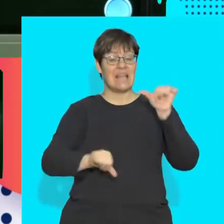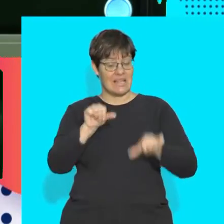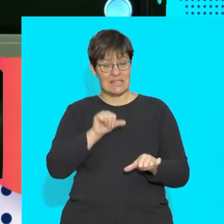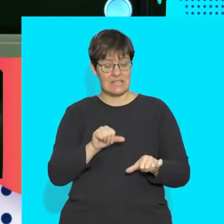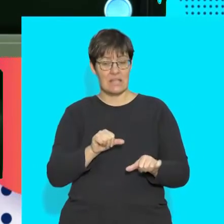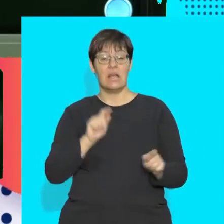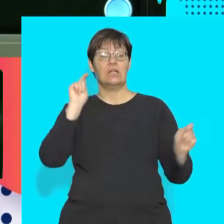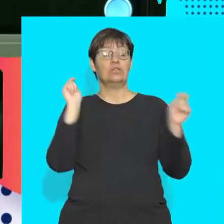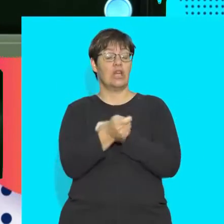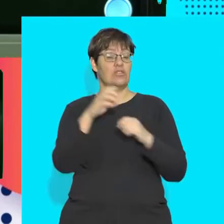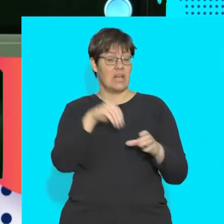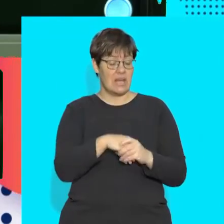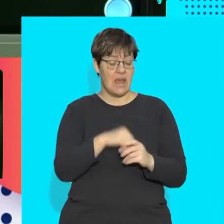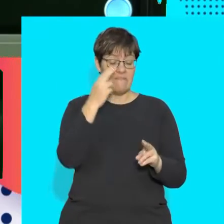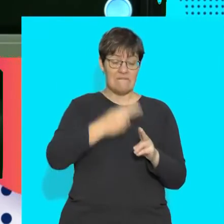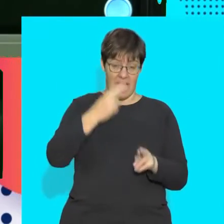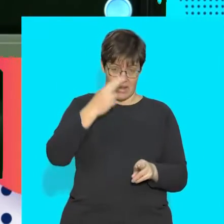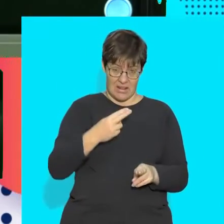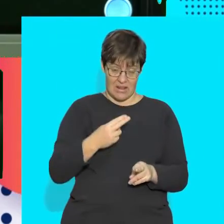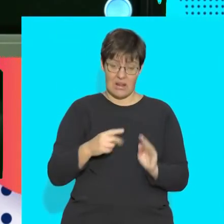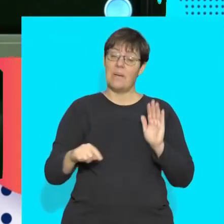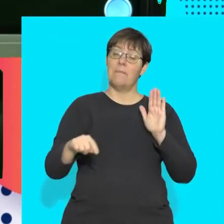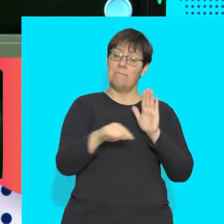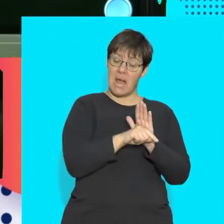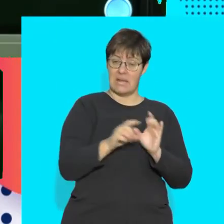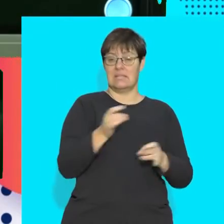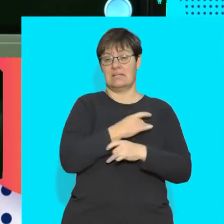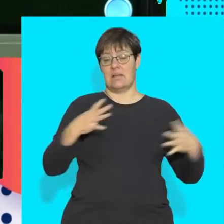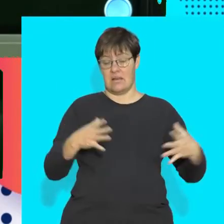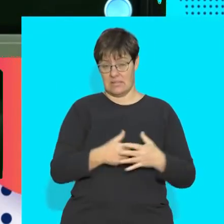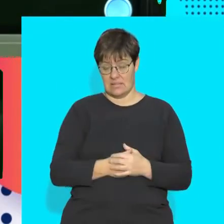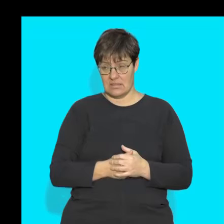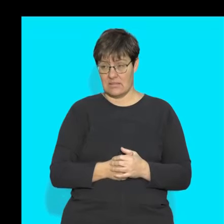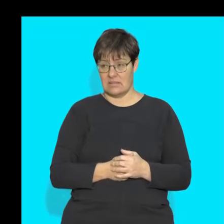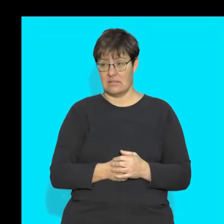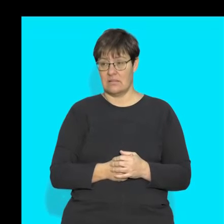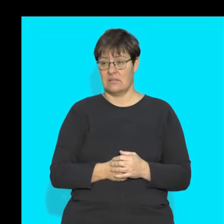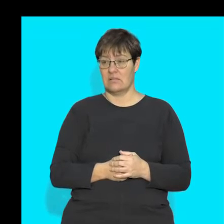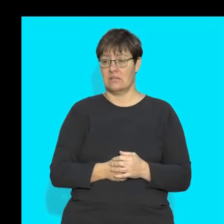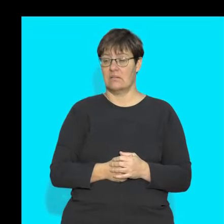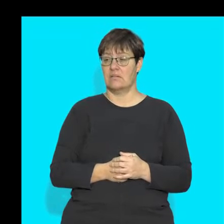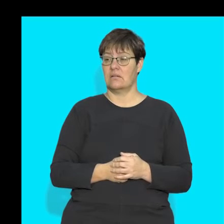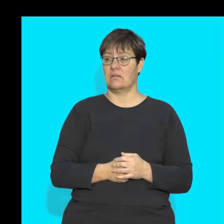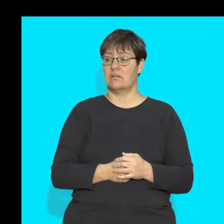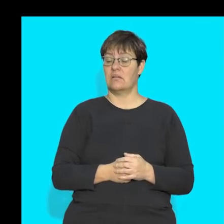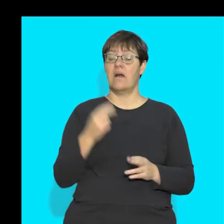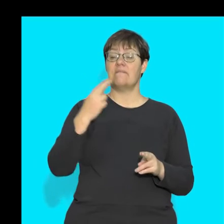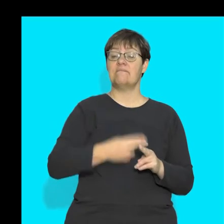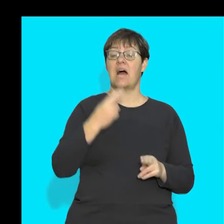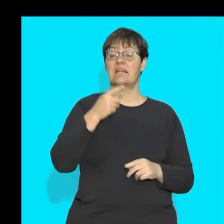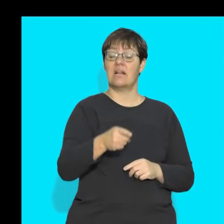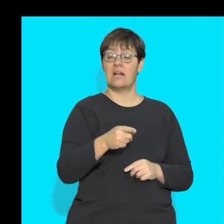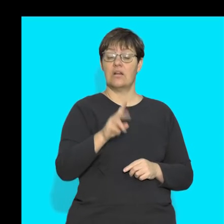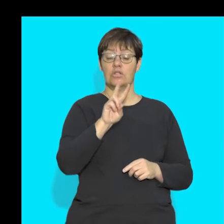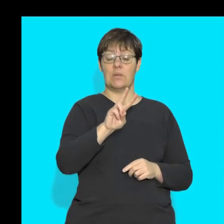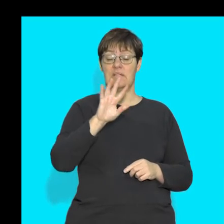change in means final minus initial, okay? So, my final